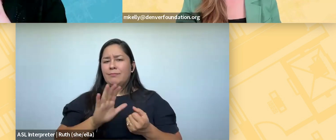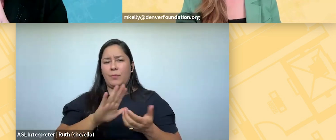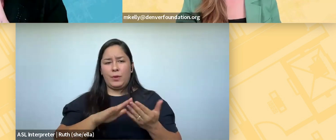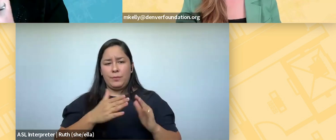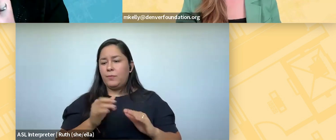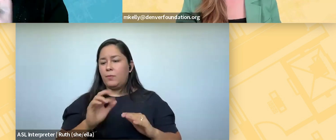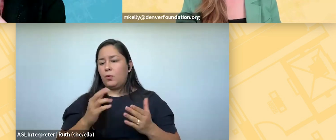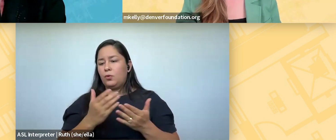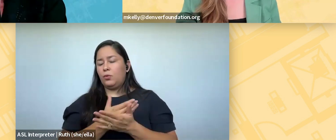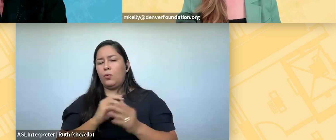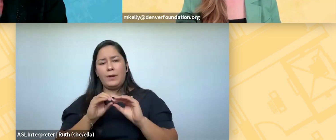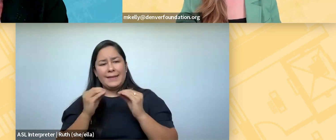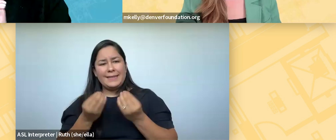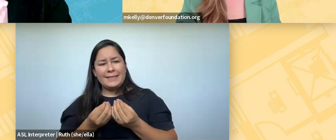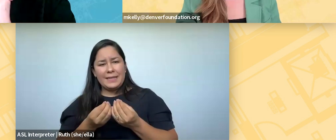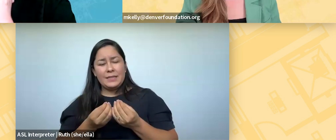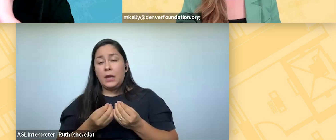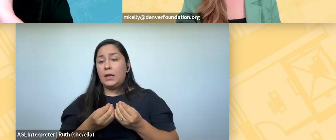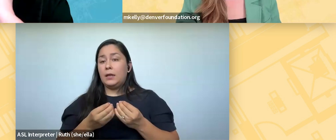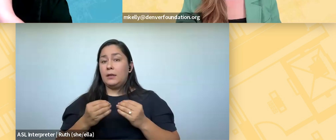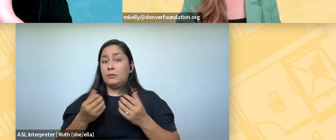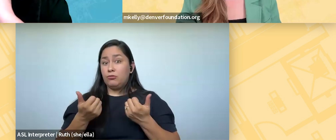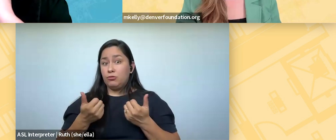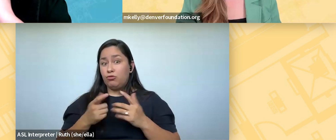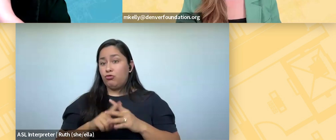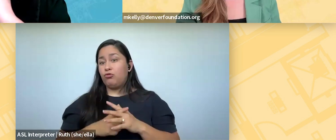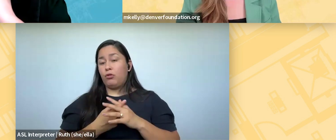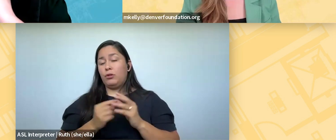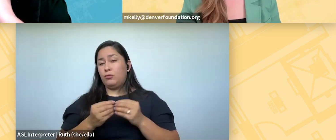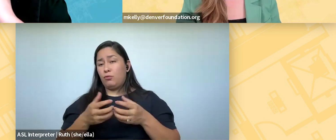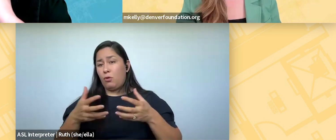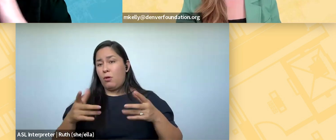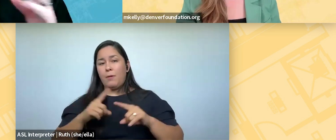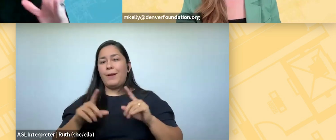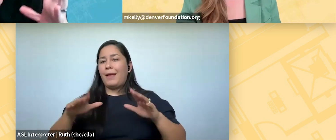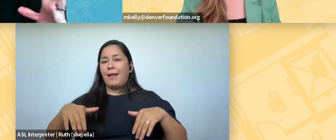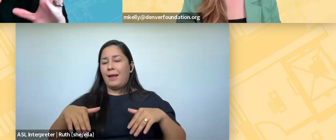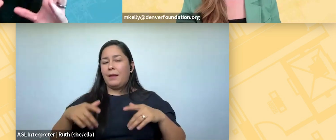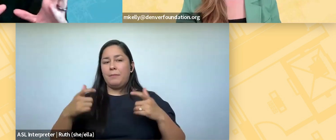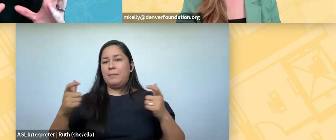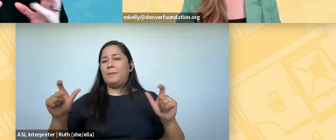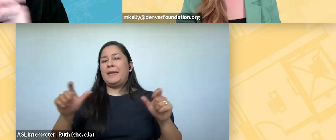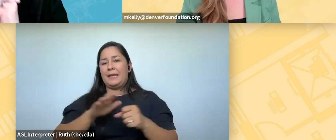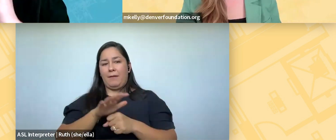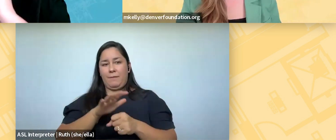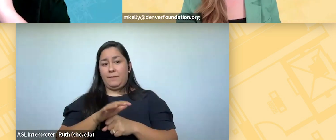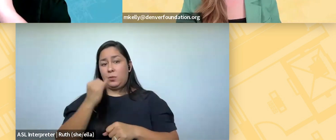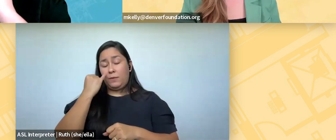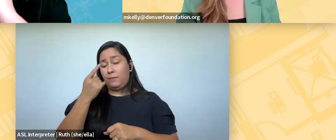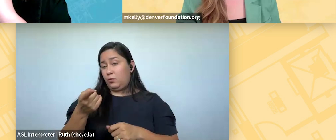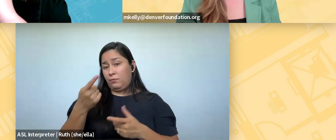organizations that are starting to grow but aren't quite big enough for the community grants program yet. So if you think you fit into that